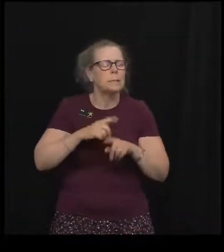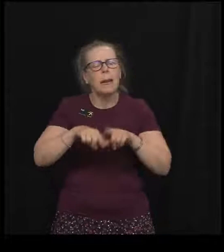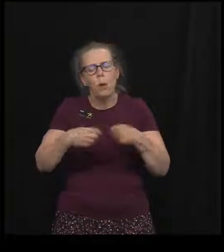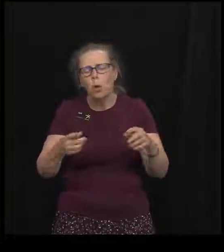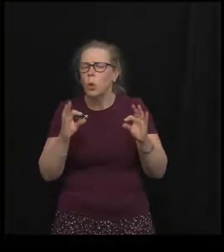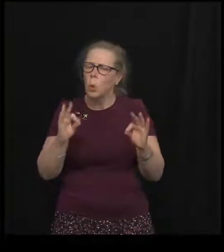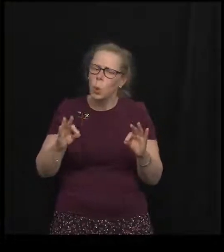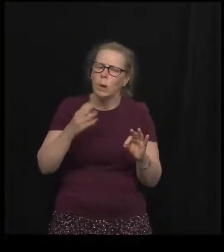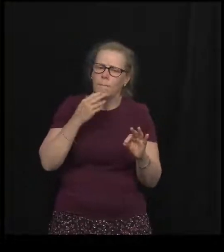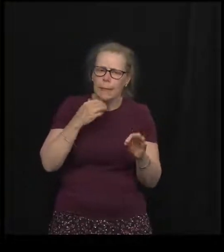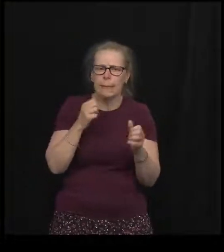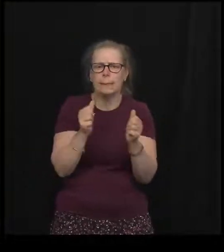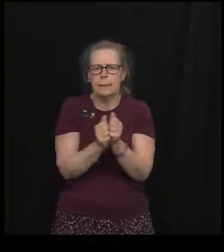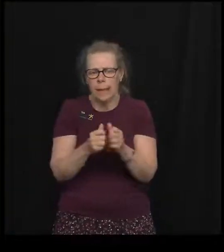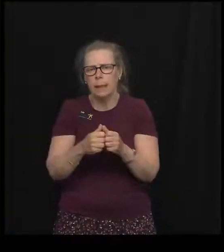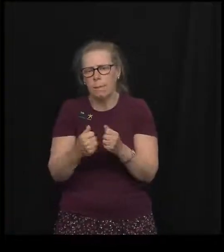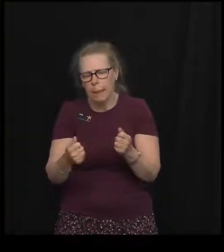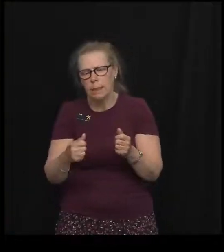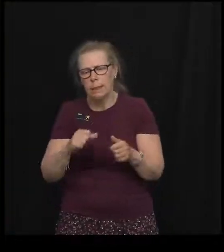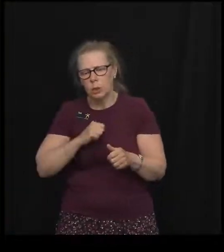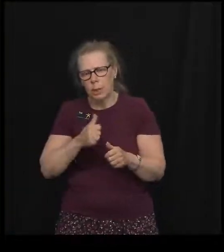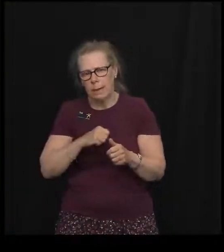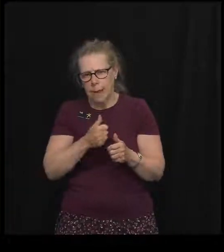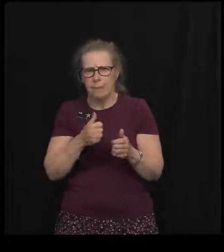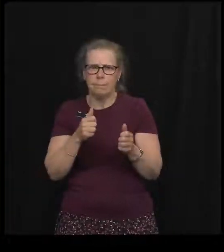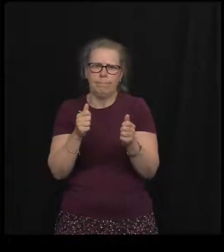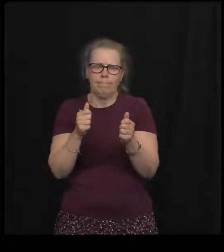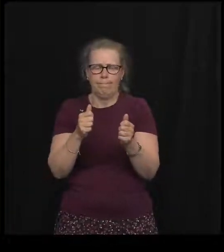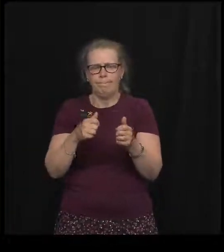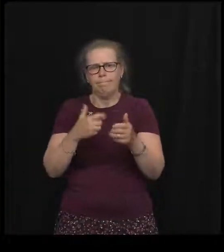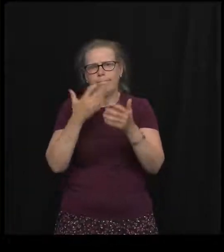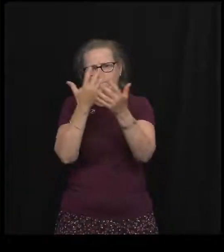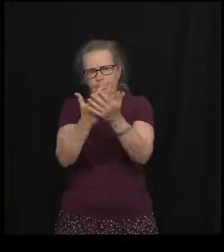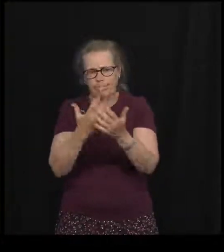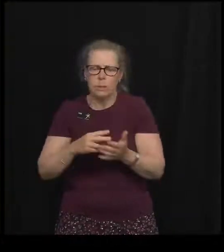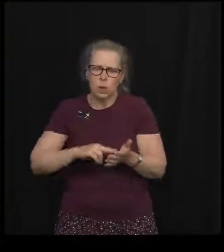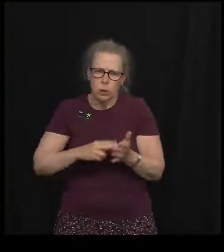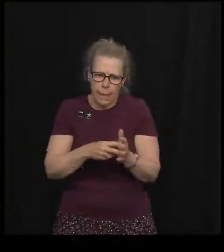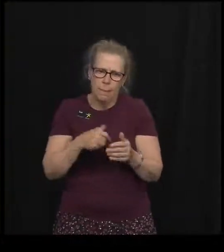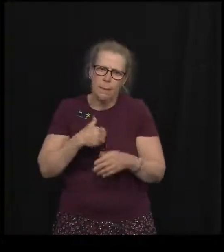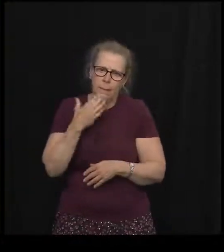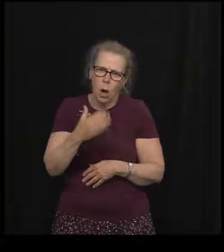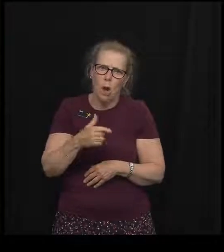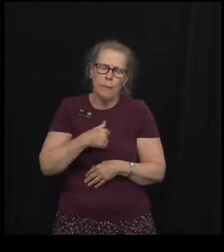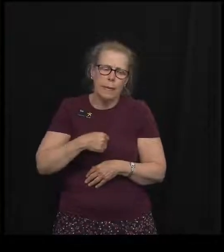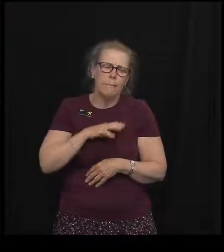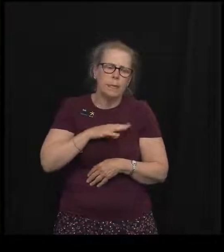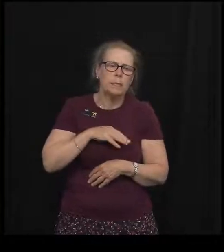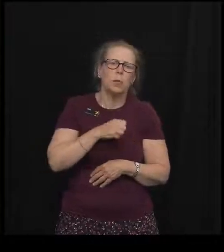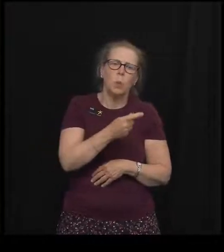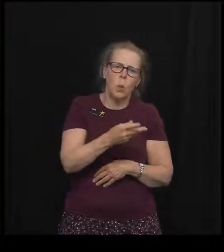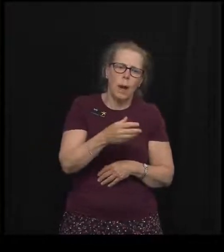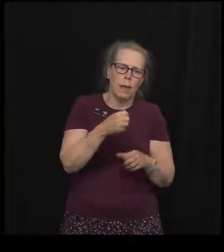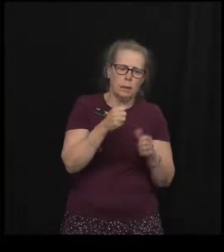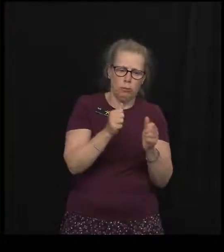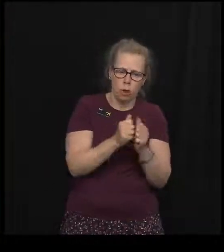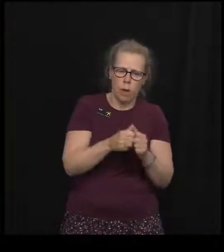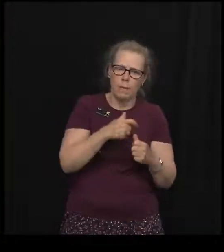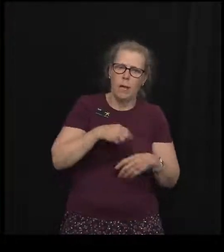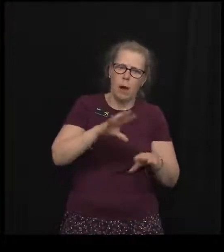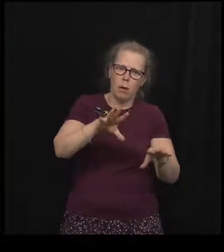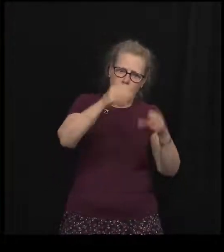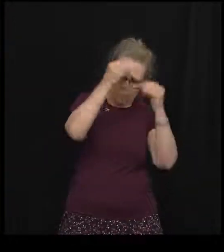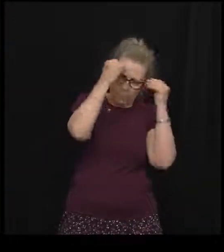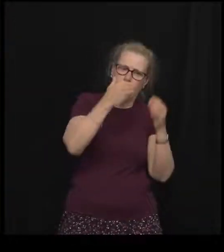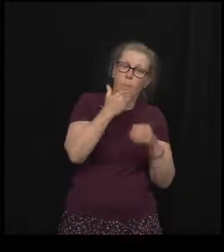is right. But I also think we need to learn the lessons from this pandemic. And there's some good lessons and there's some bad lessons. But whatever we